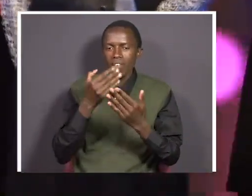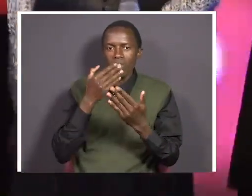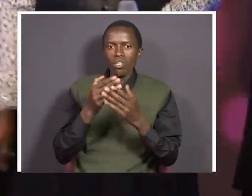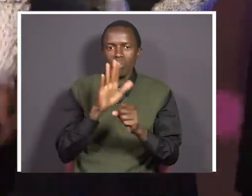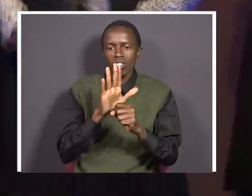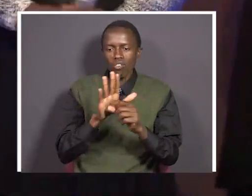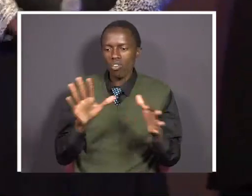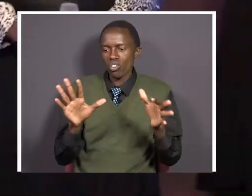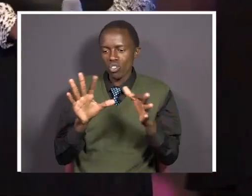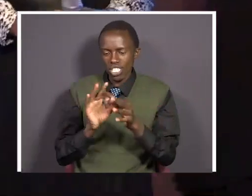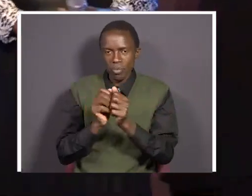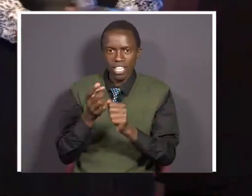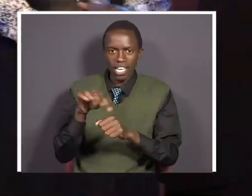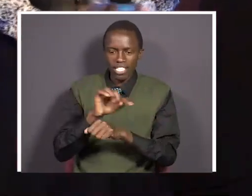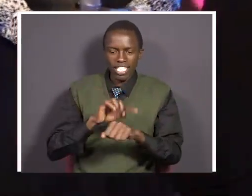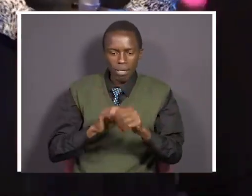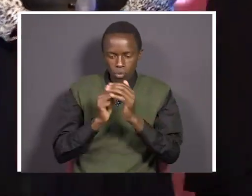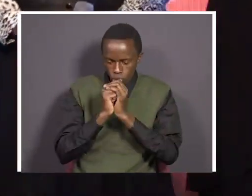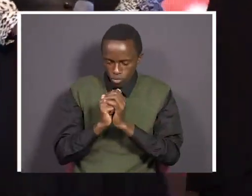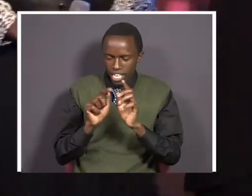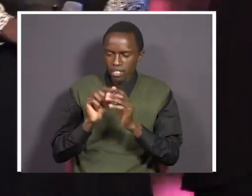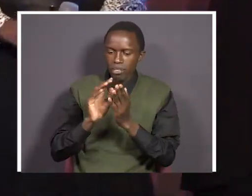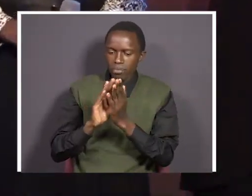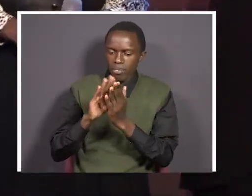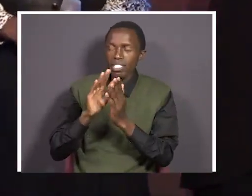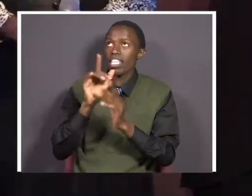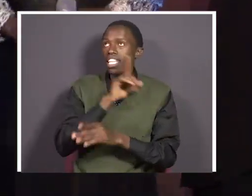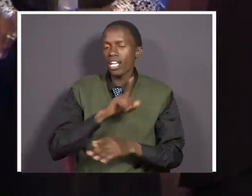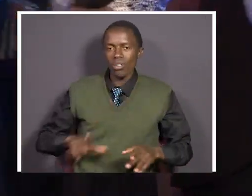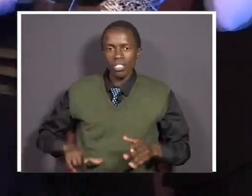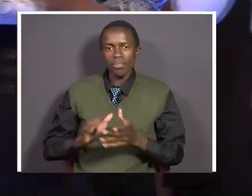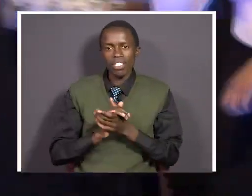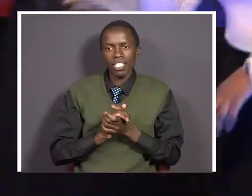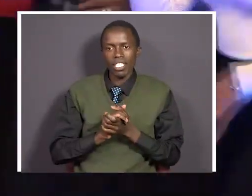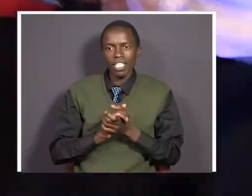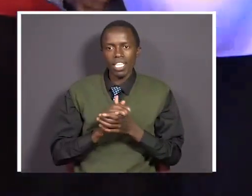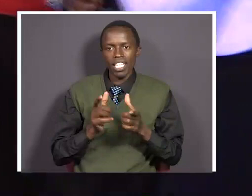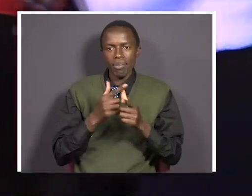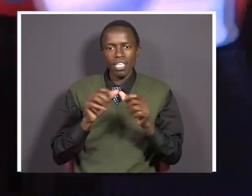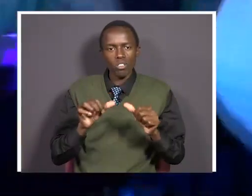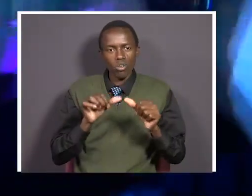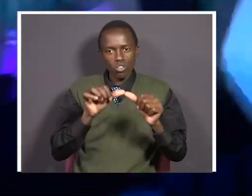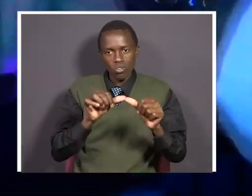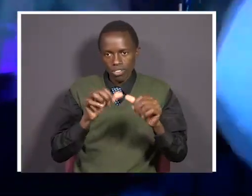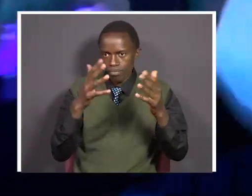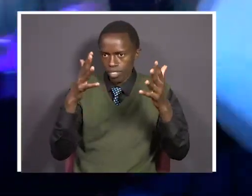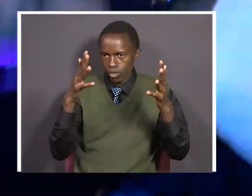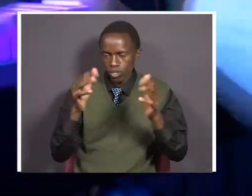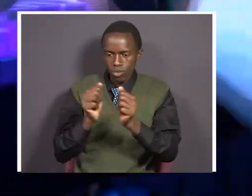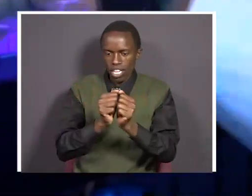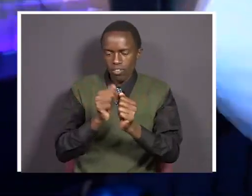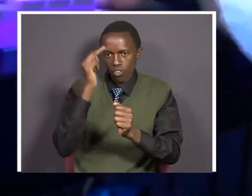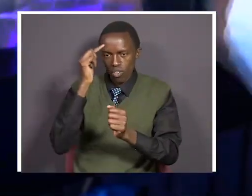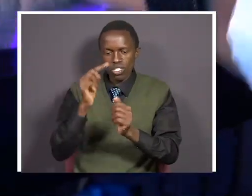Thank you. So won't you join us when we worship and as we praise the Lord? Amen. Amen. Come on, put your hands together for